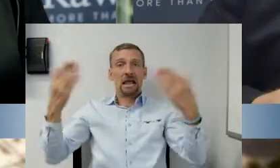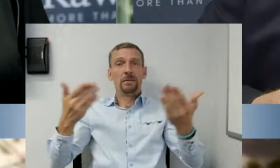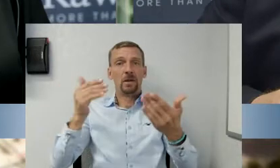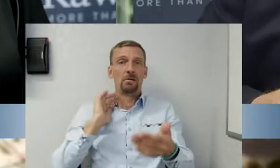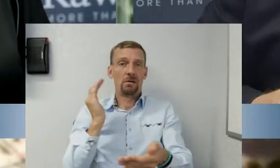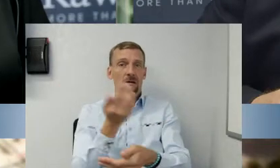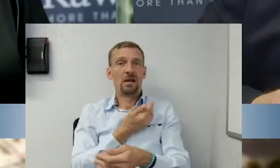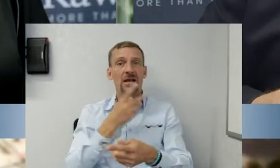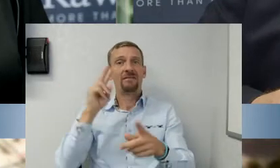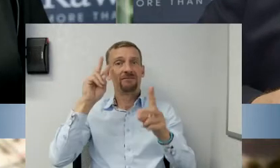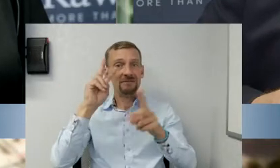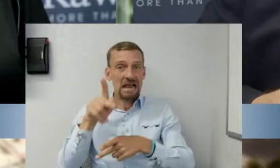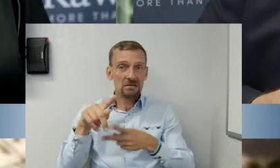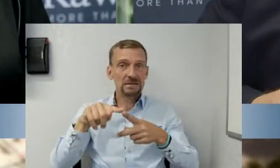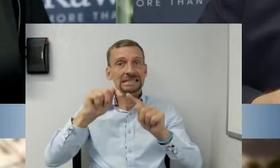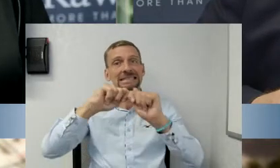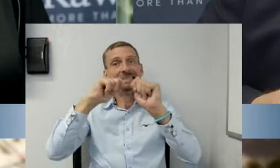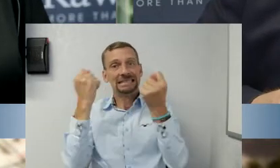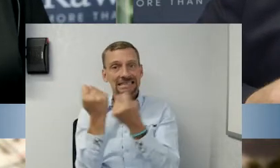team, all our vice presidents,